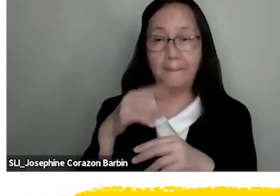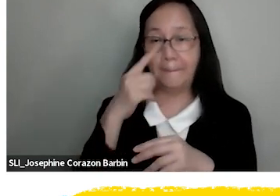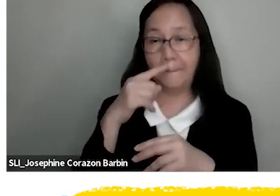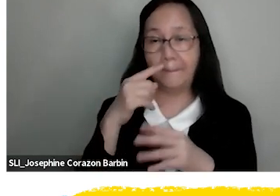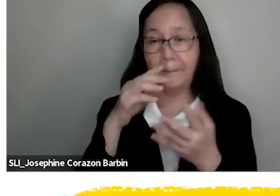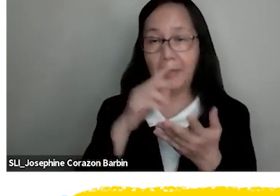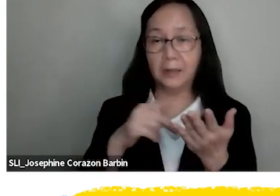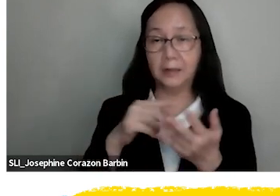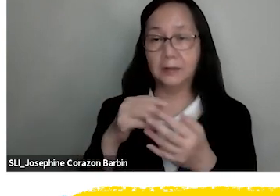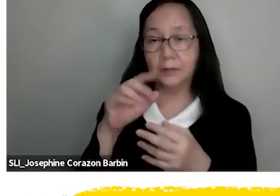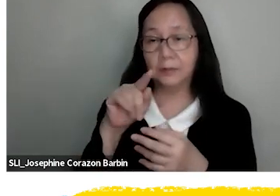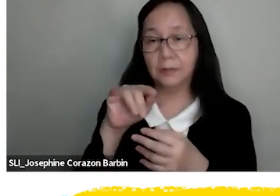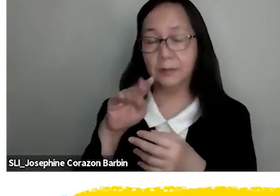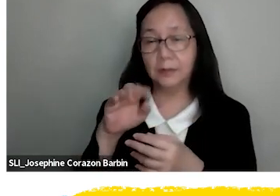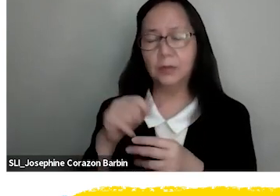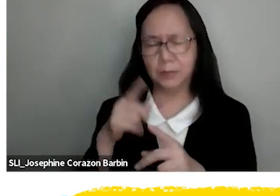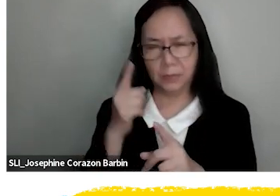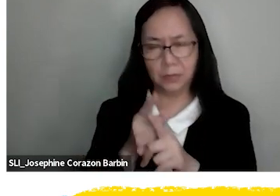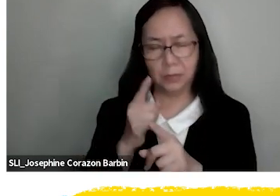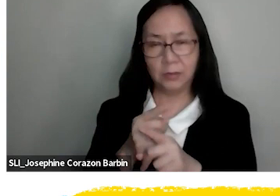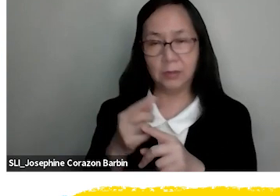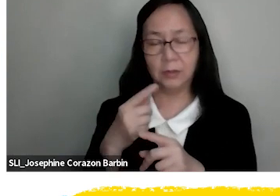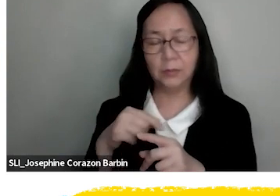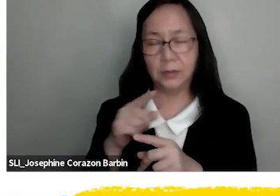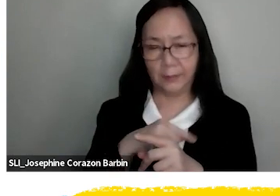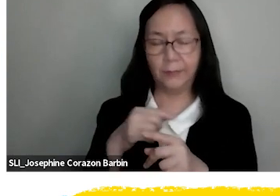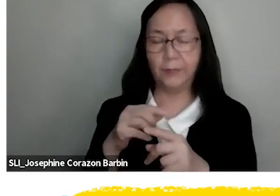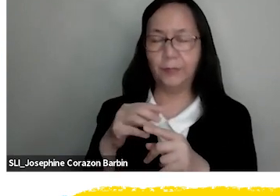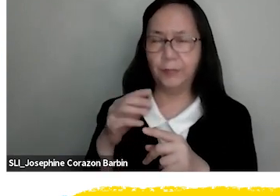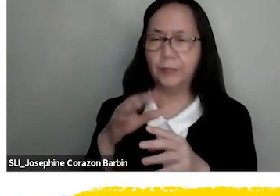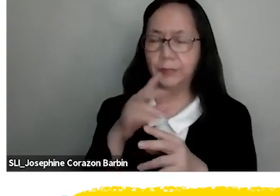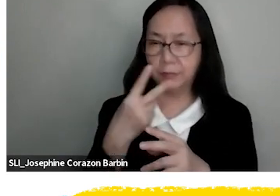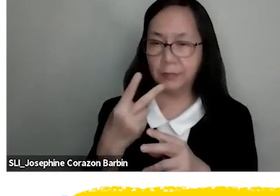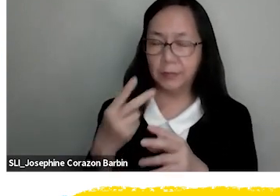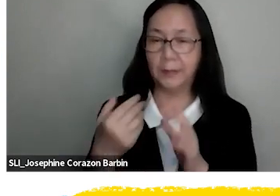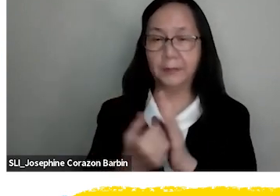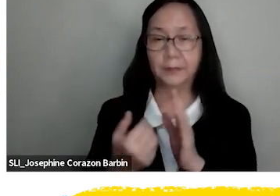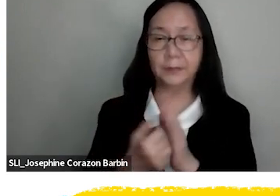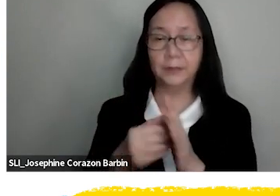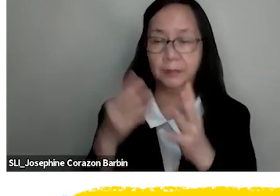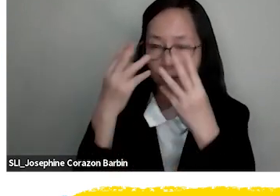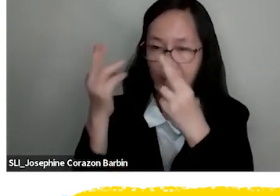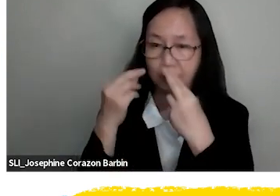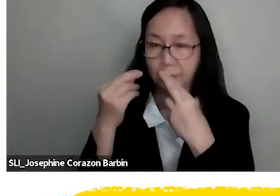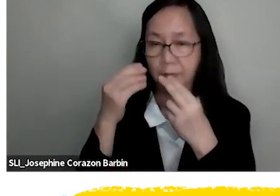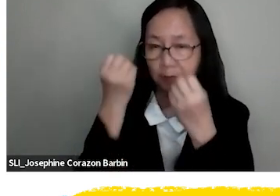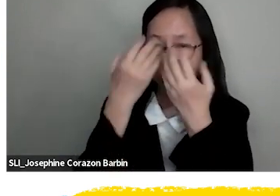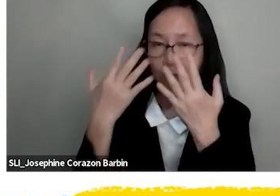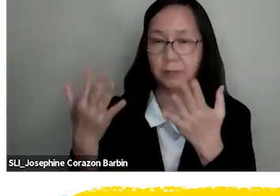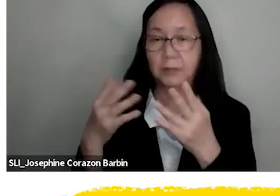part of Thailand, to be sure that we have consult all the relevant groups and we receive information that other country has